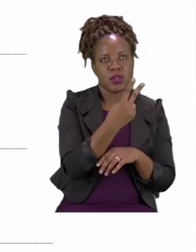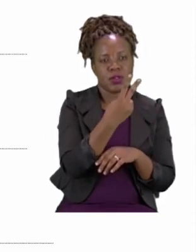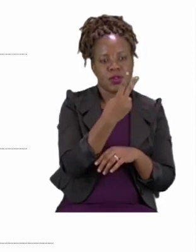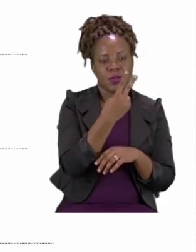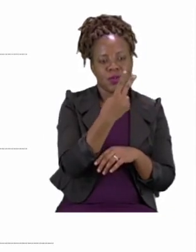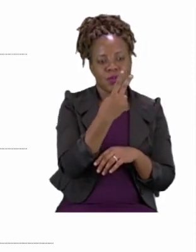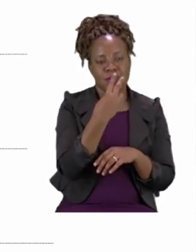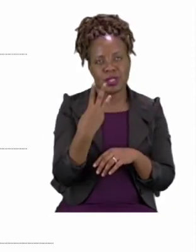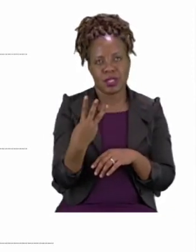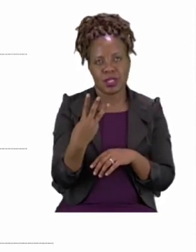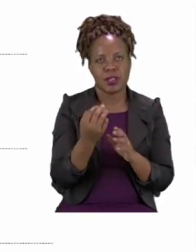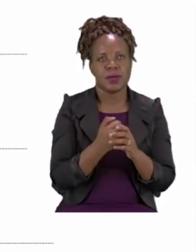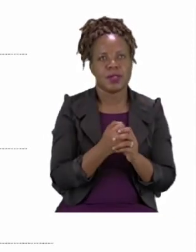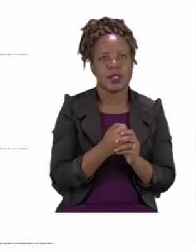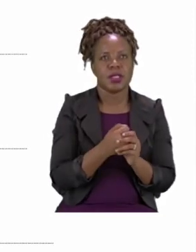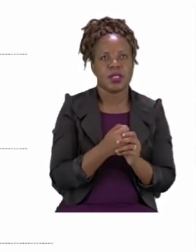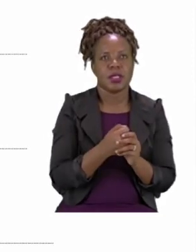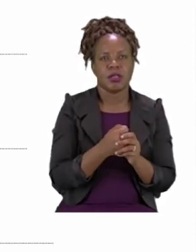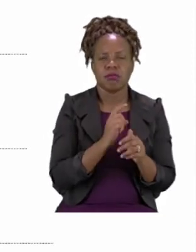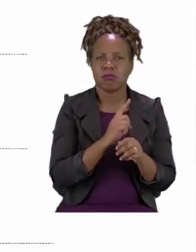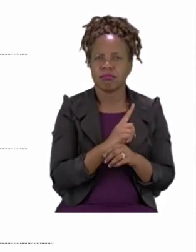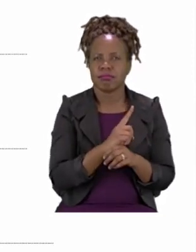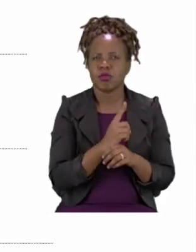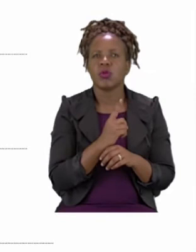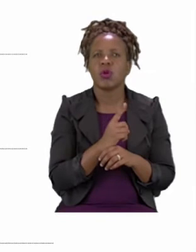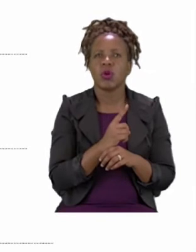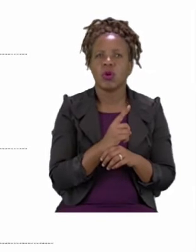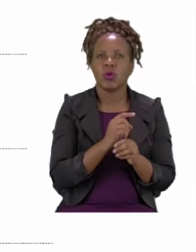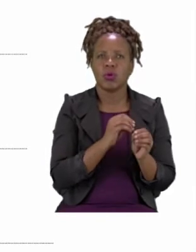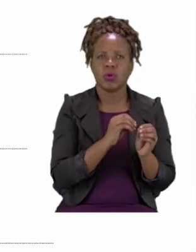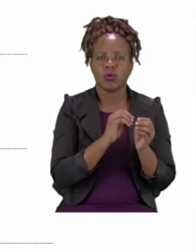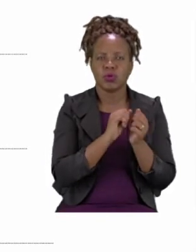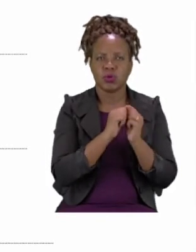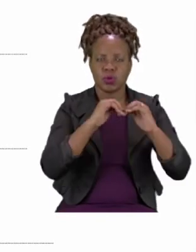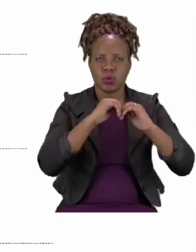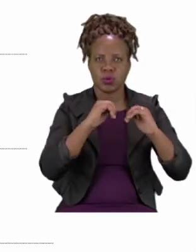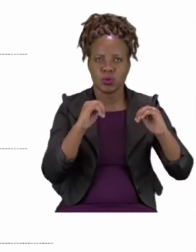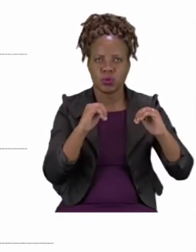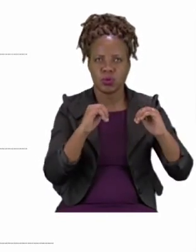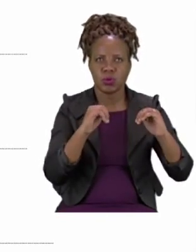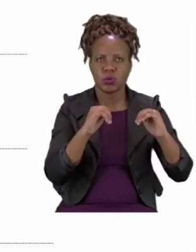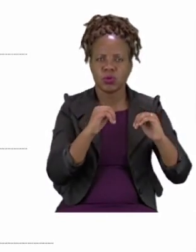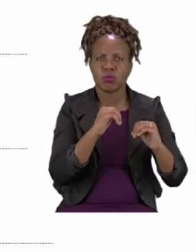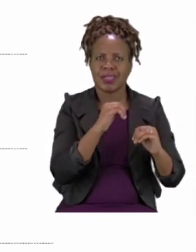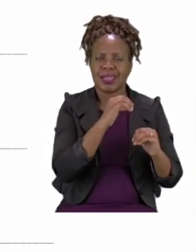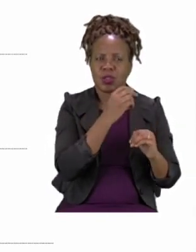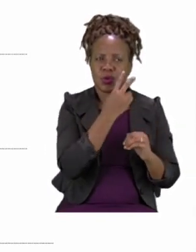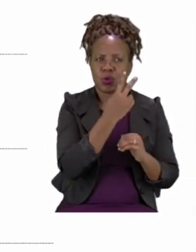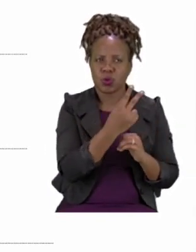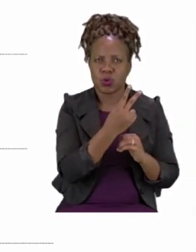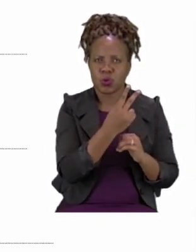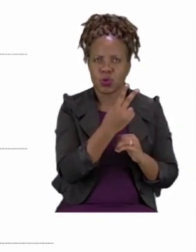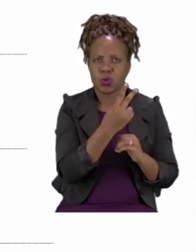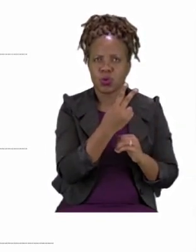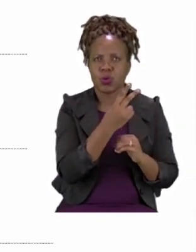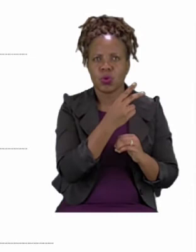The first one being 20, and our 20 comes from it being a tens. Then